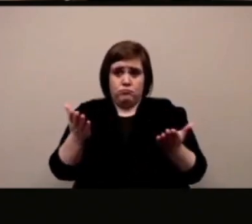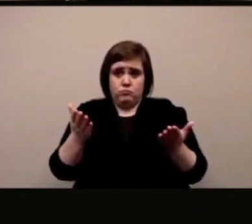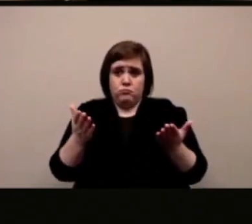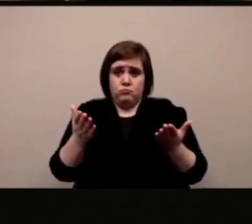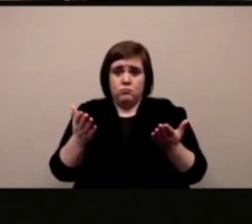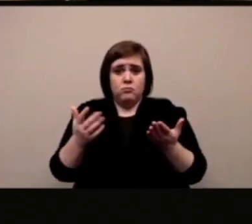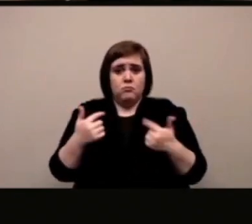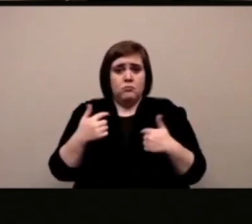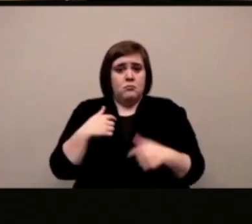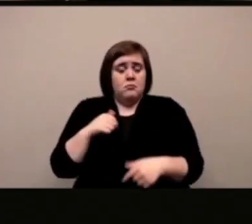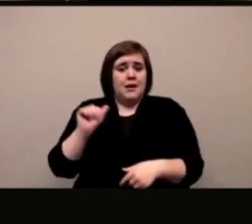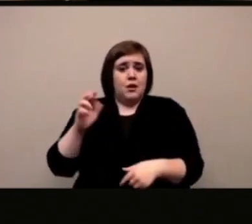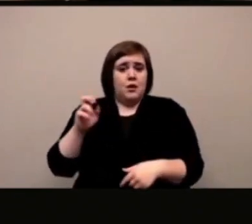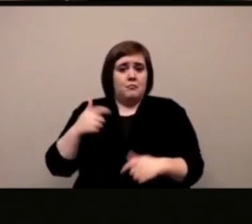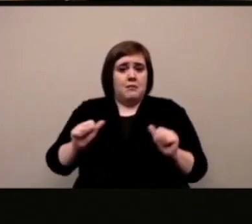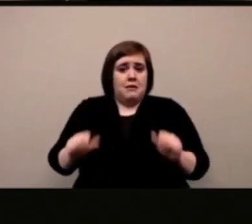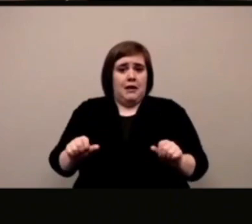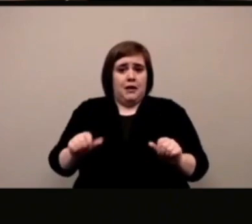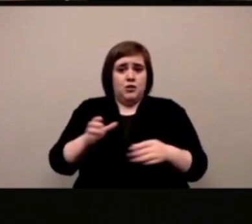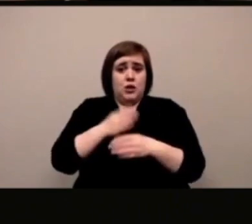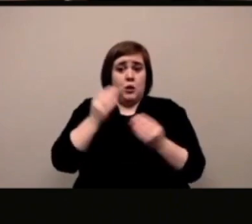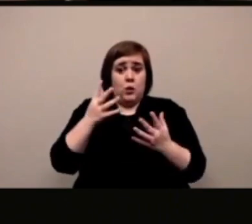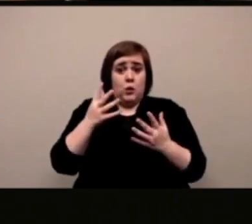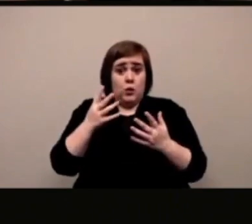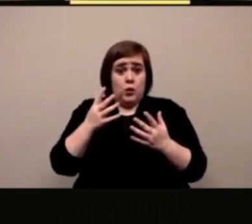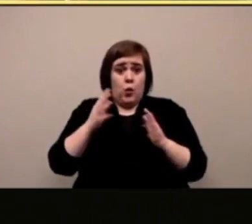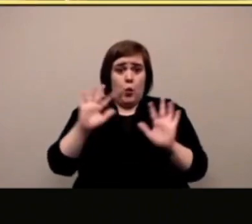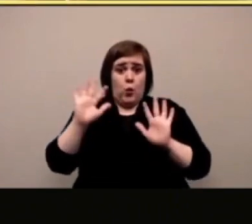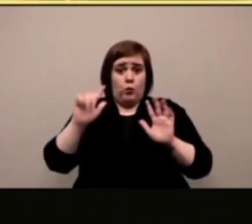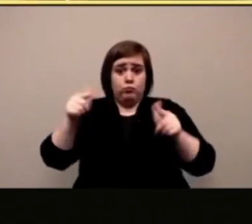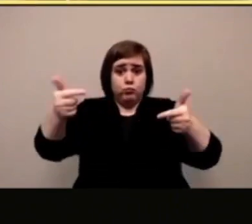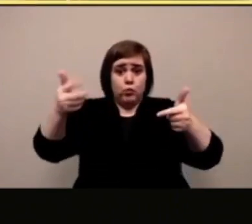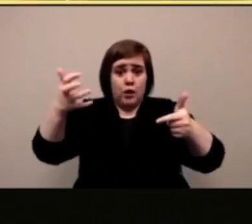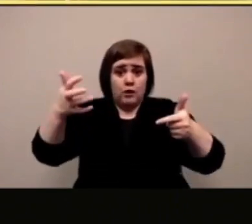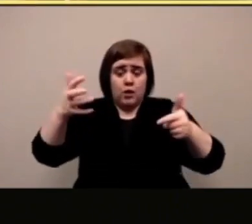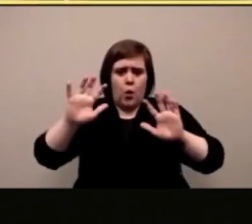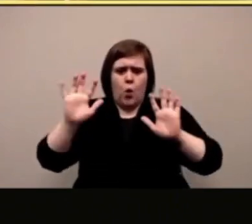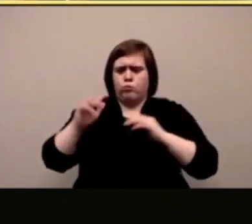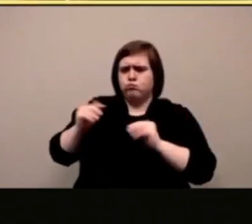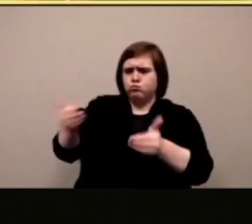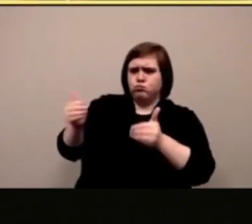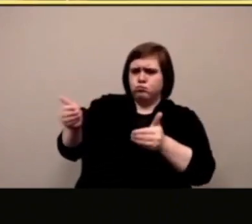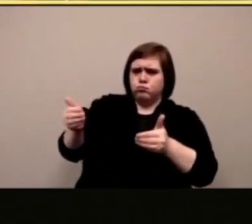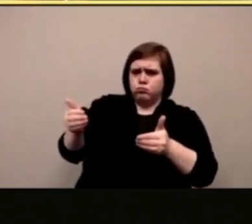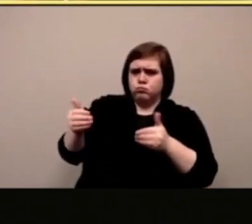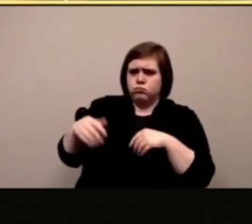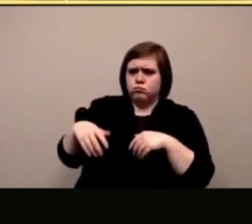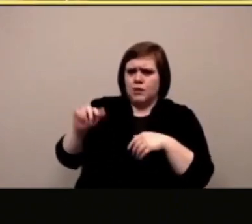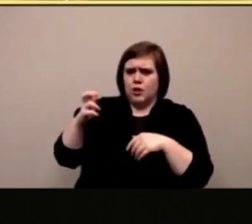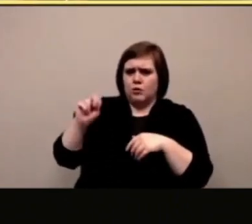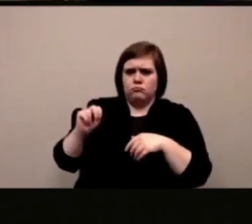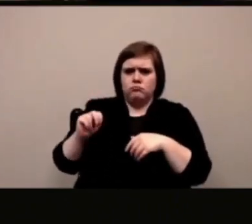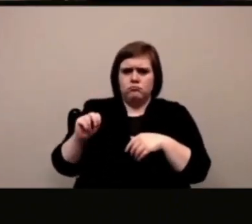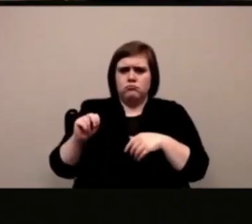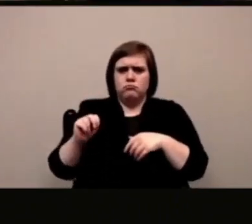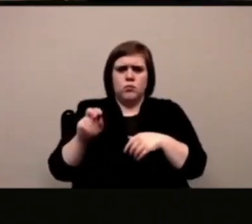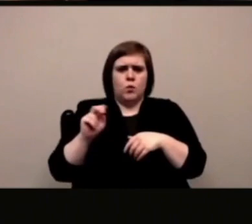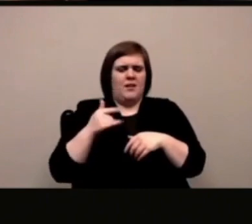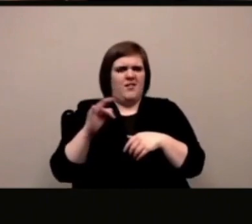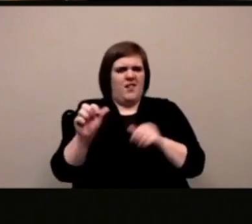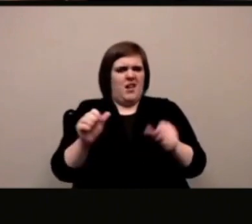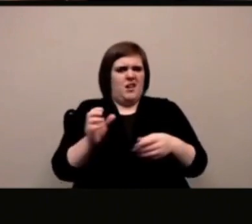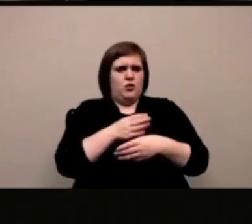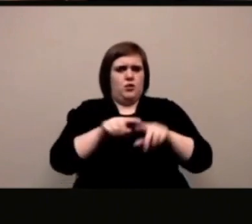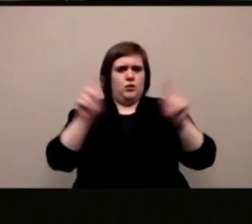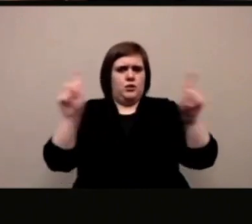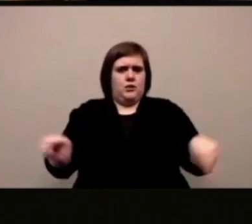I can share something. Oh, sorry, Yoko, do you want to go? Oh, no, go ahead, please. Right. Mine is very simple. Yeah. Yeah, if I can share my screen, let's